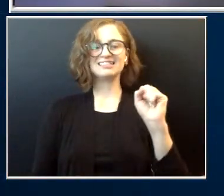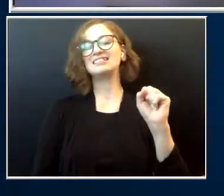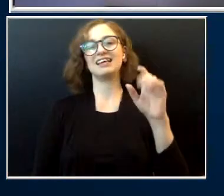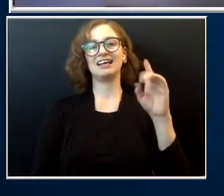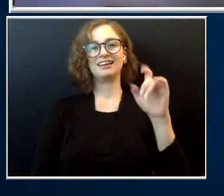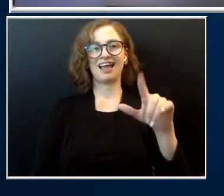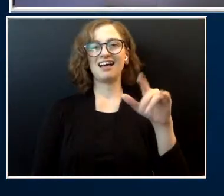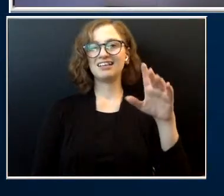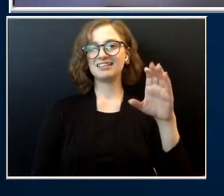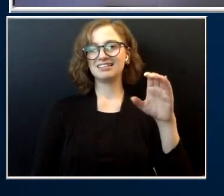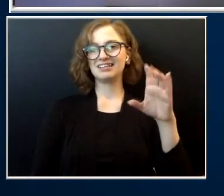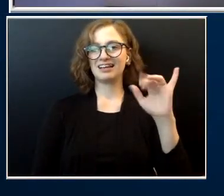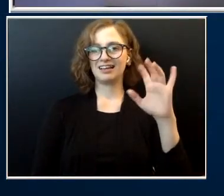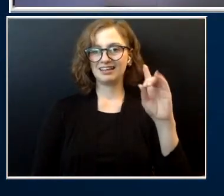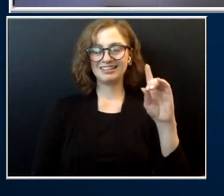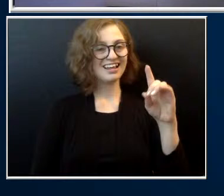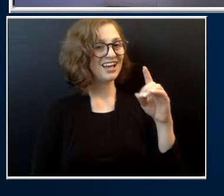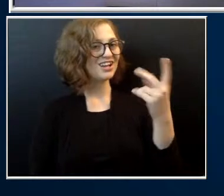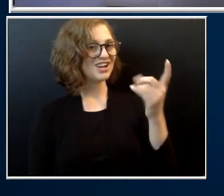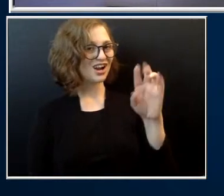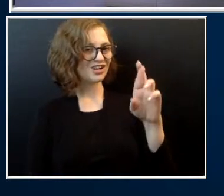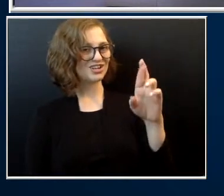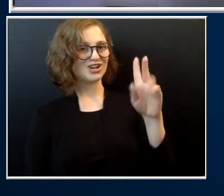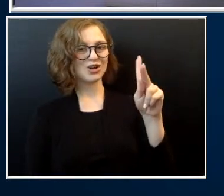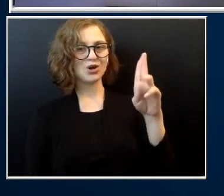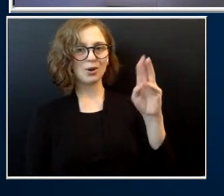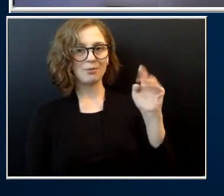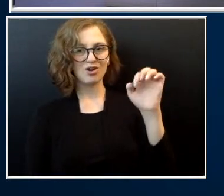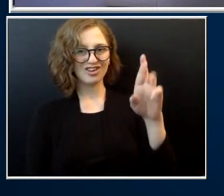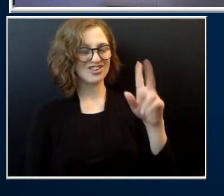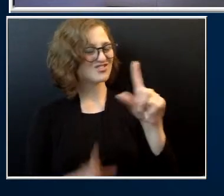morning. Can't hear. Oh, Love Alexis. having you.